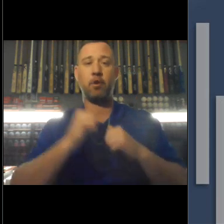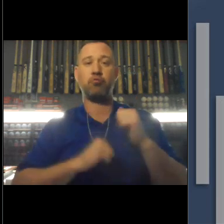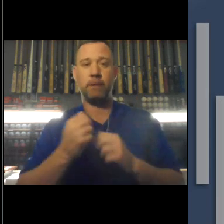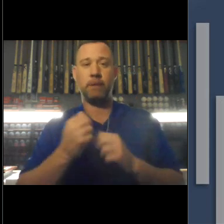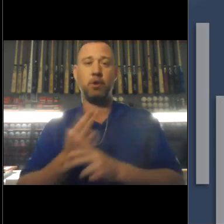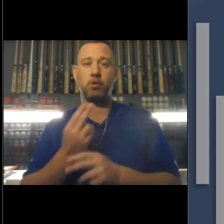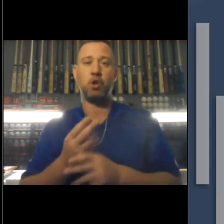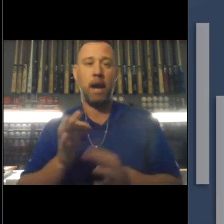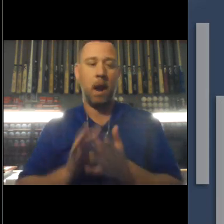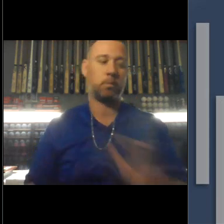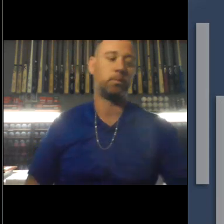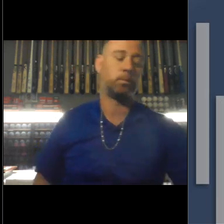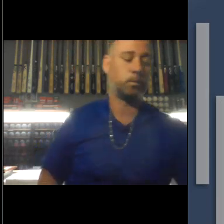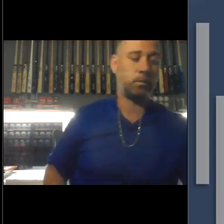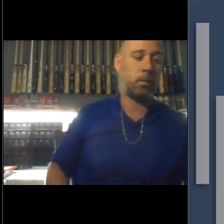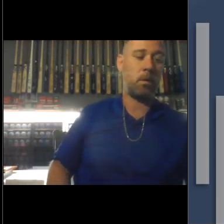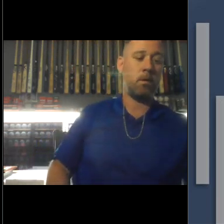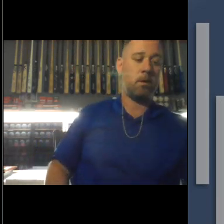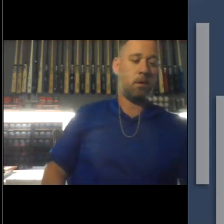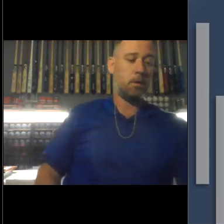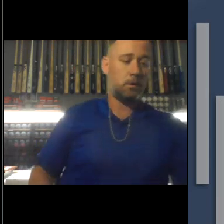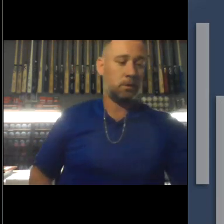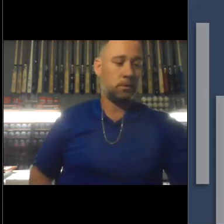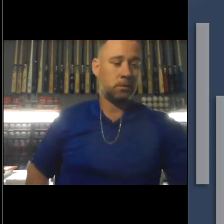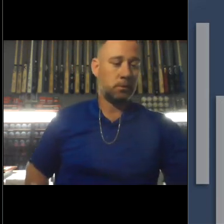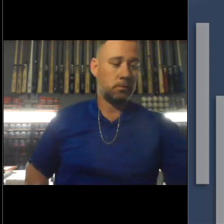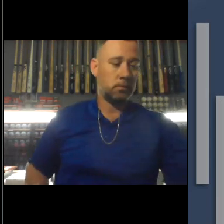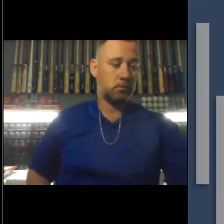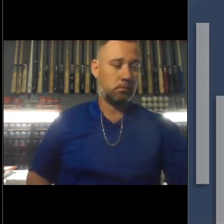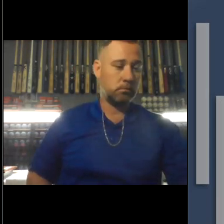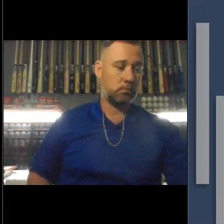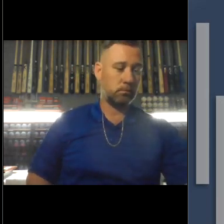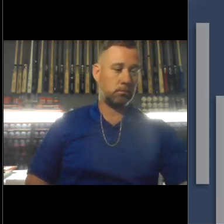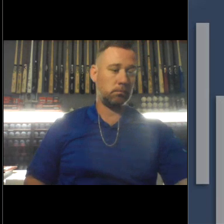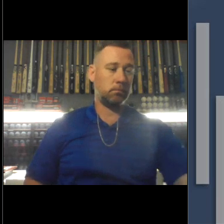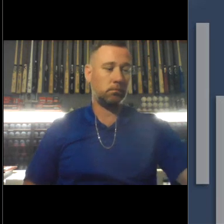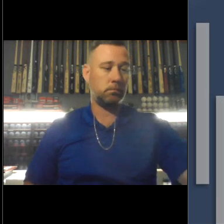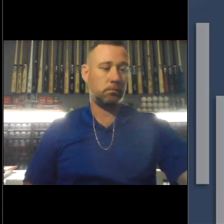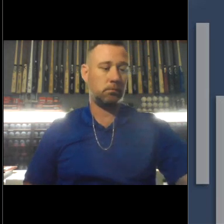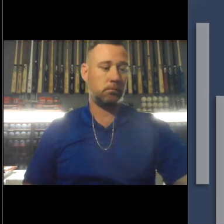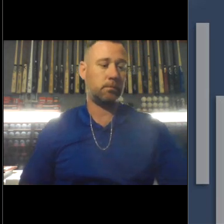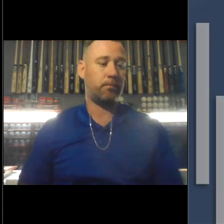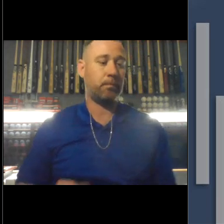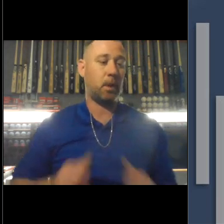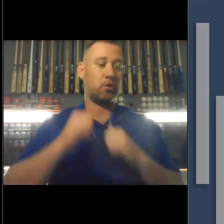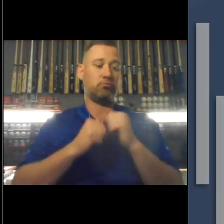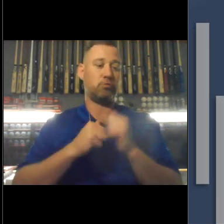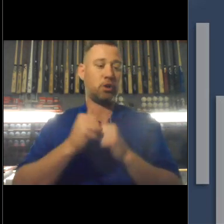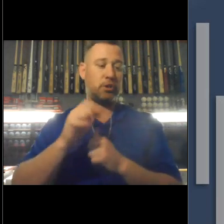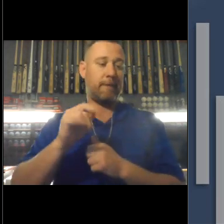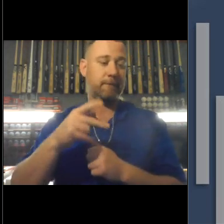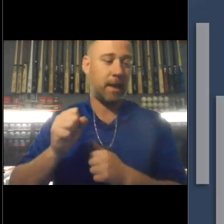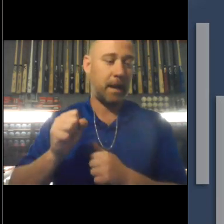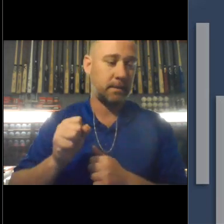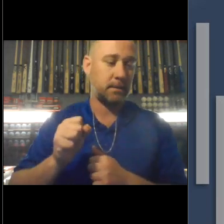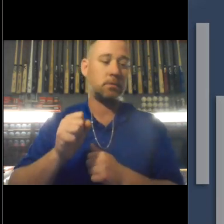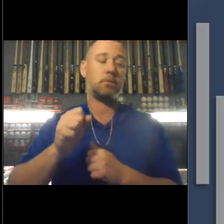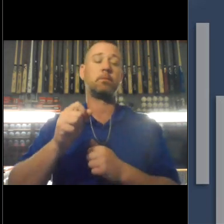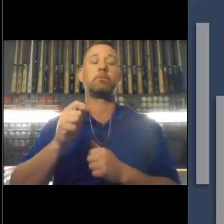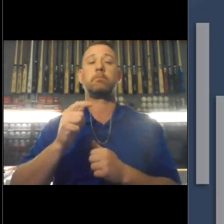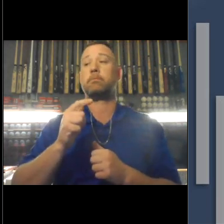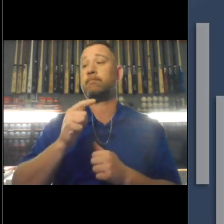counts. And the policy makes it clear that projects receiving a construction phase allocation at or after